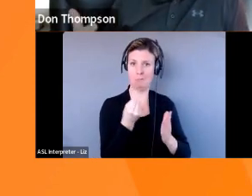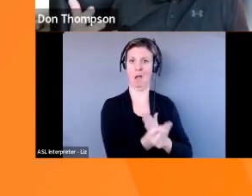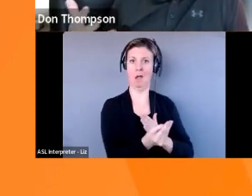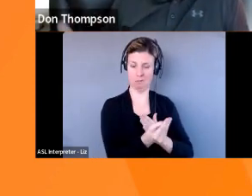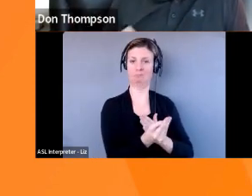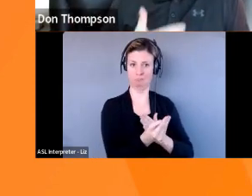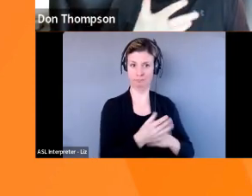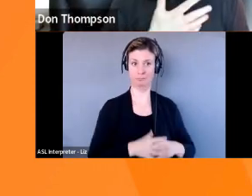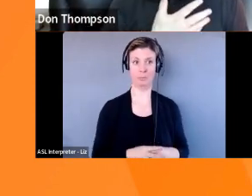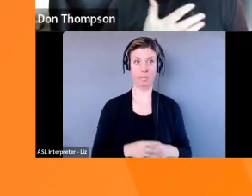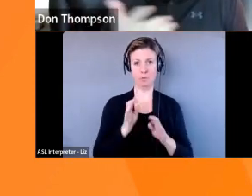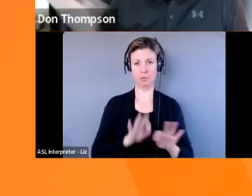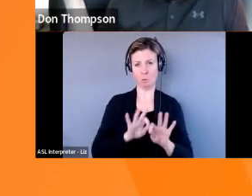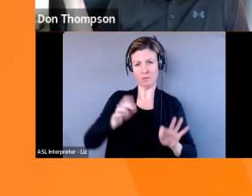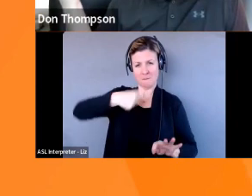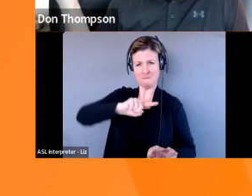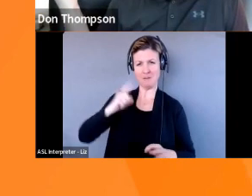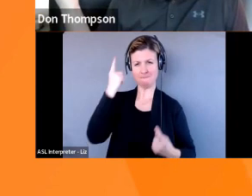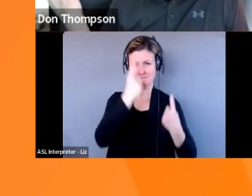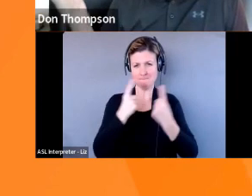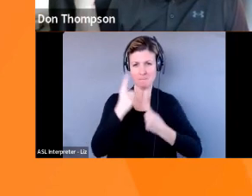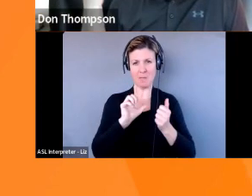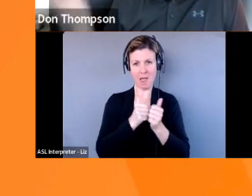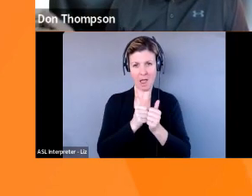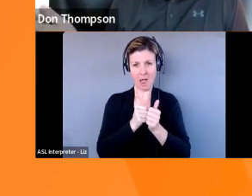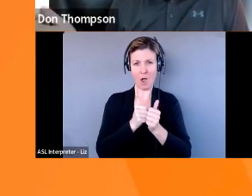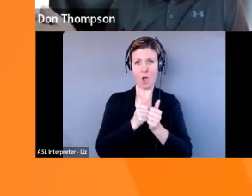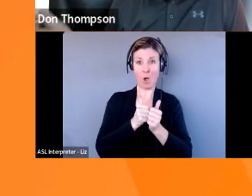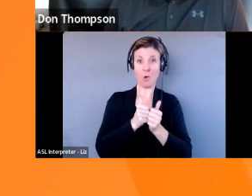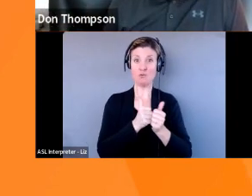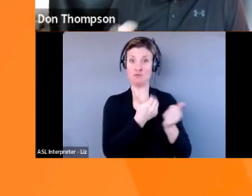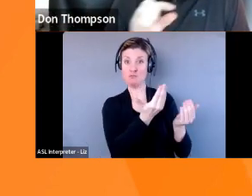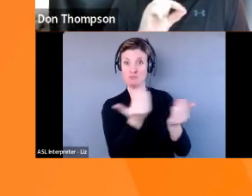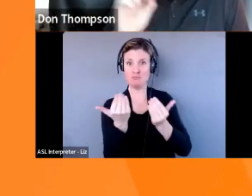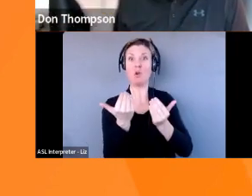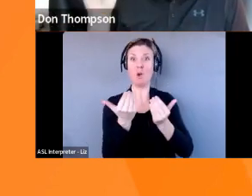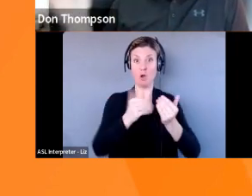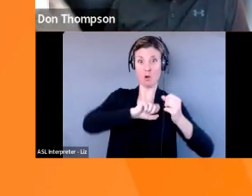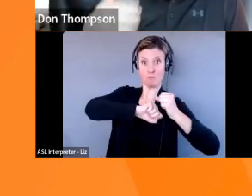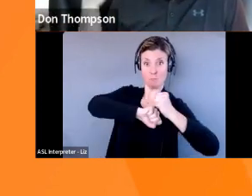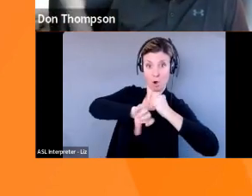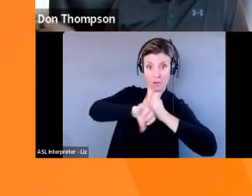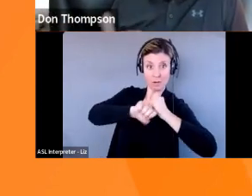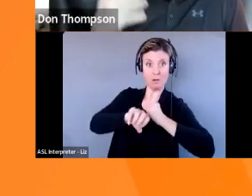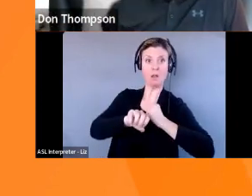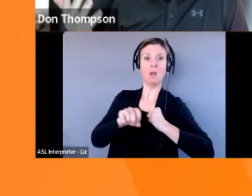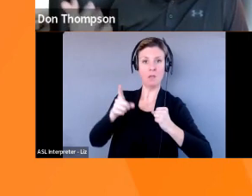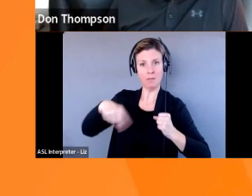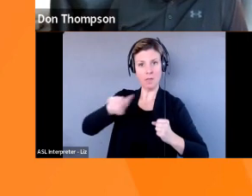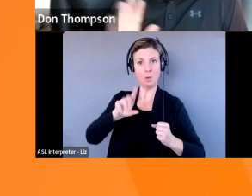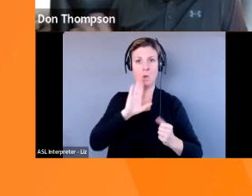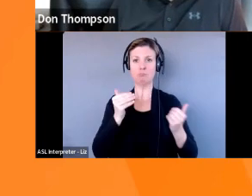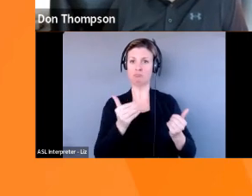show our product, and then lead people to Amazon to buy the product. And there's a whole bunch of different commission ways to